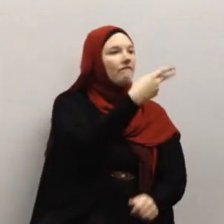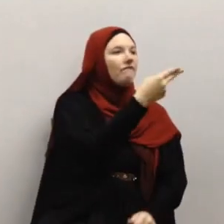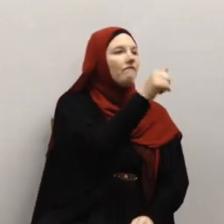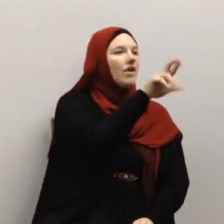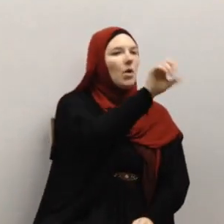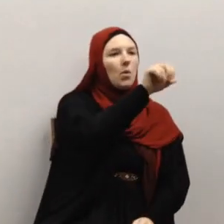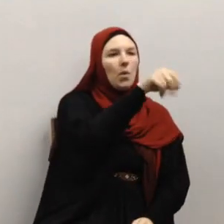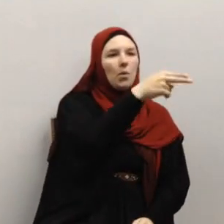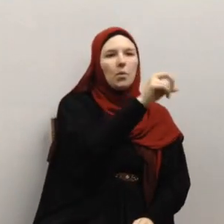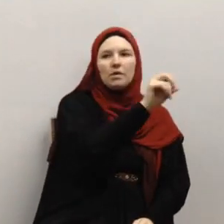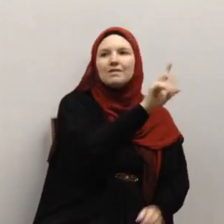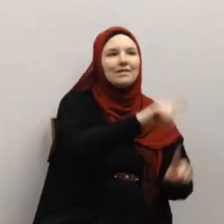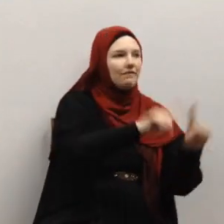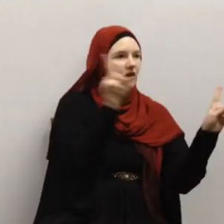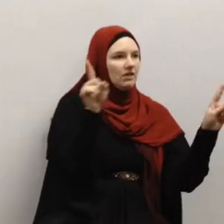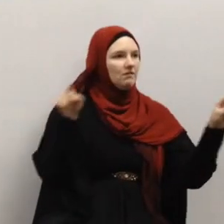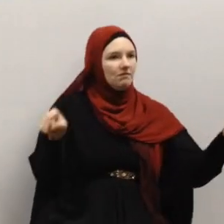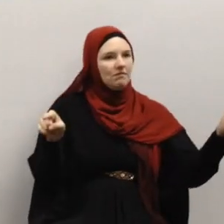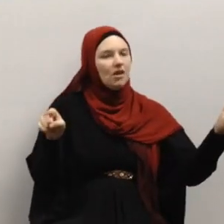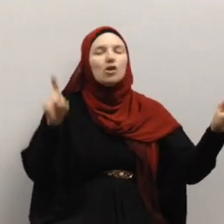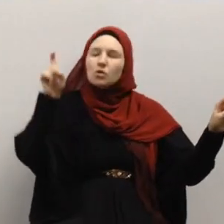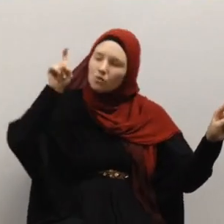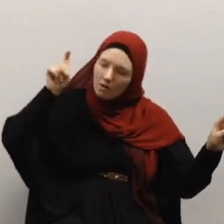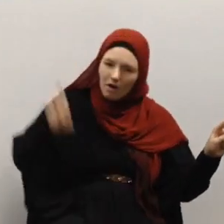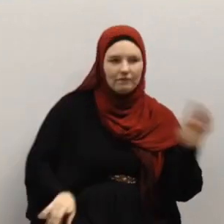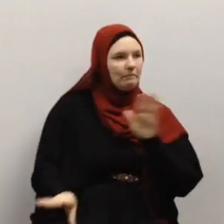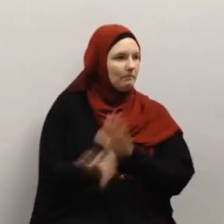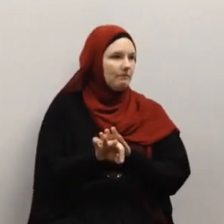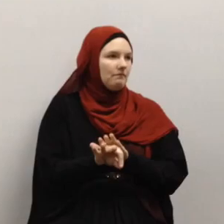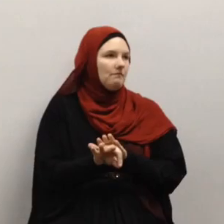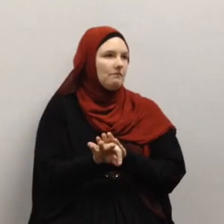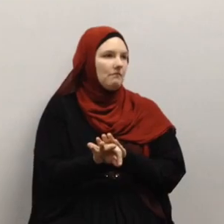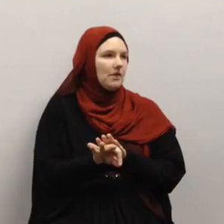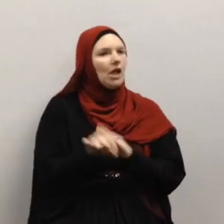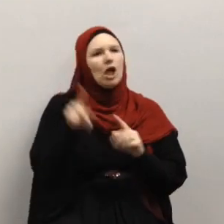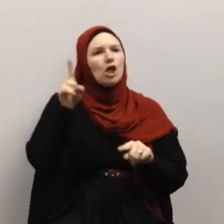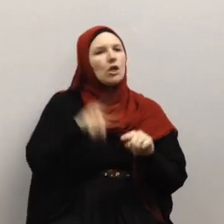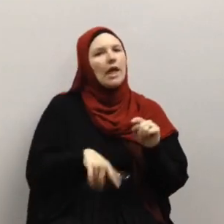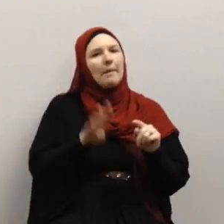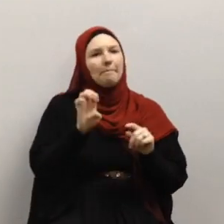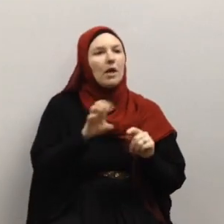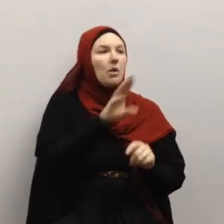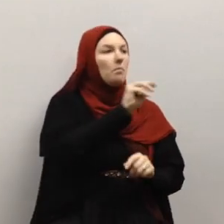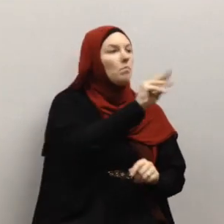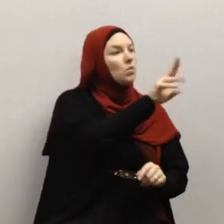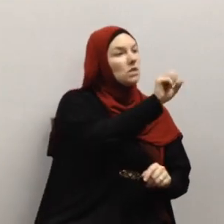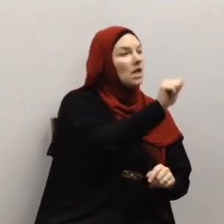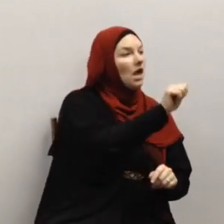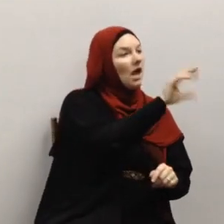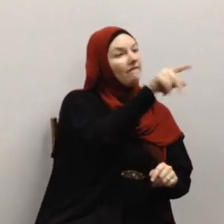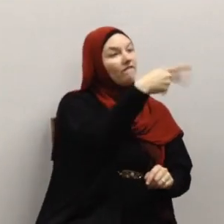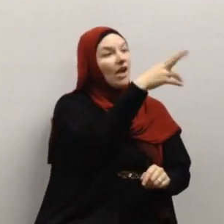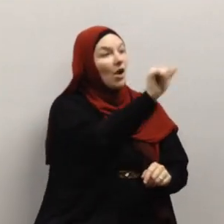You have to choose. You can't be with Moses and Pharaoh at the same time.